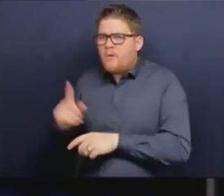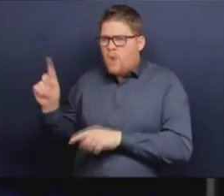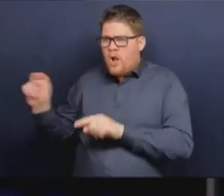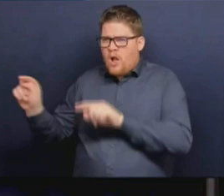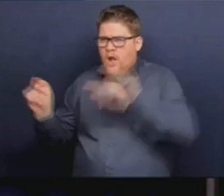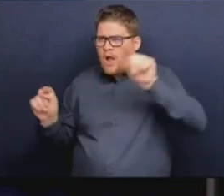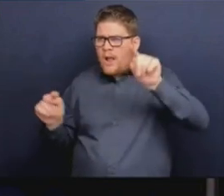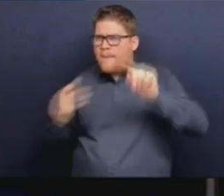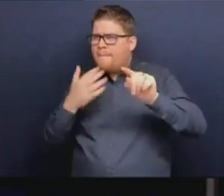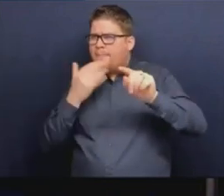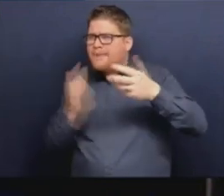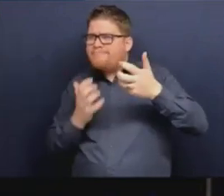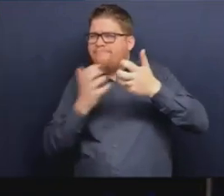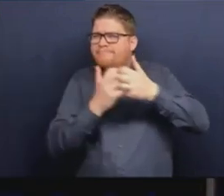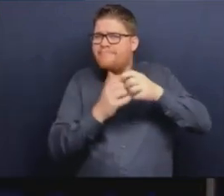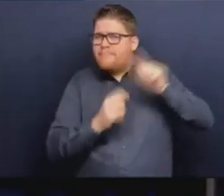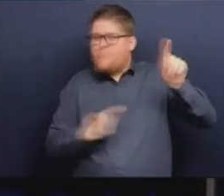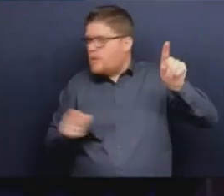focus on?